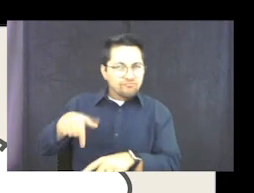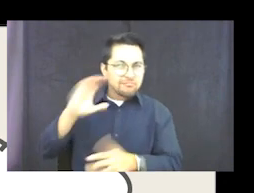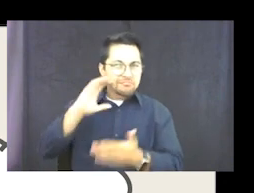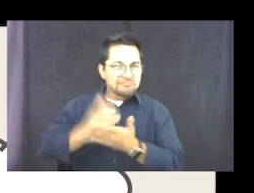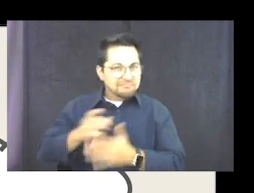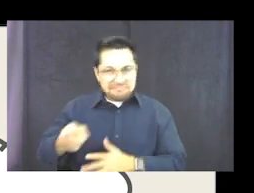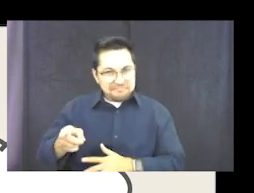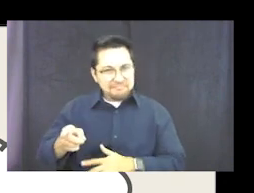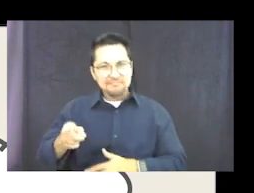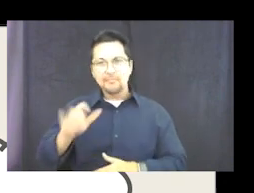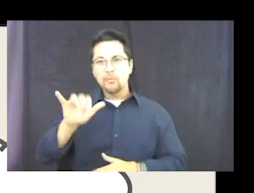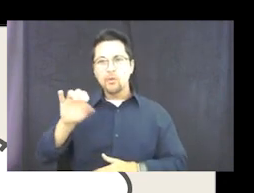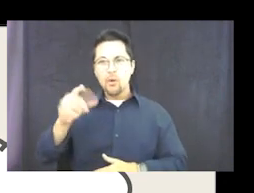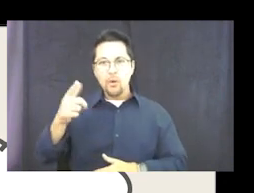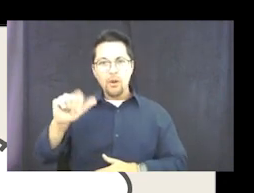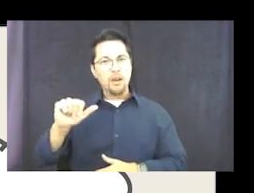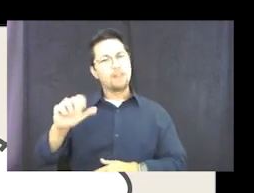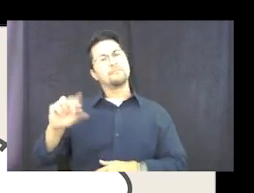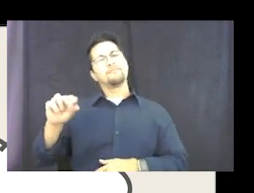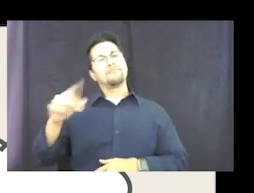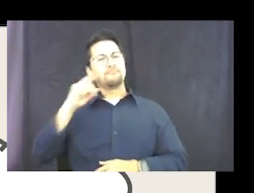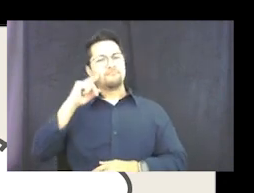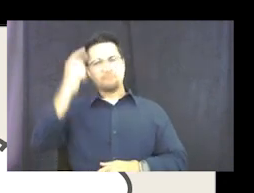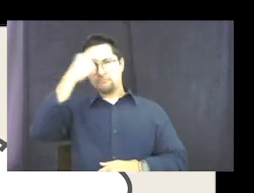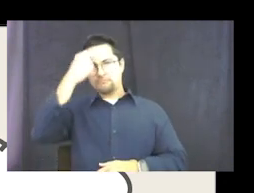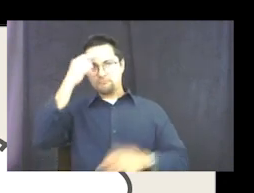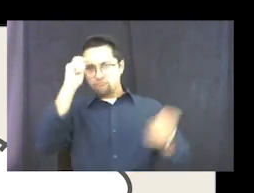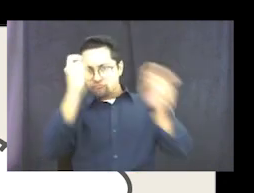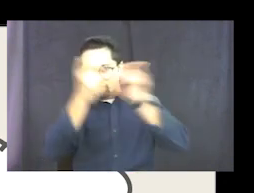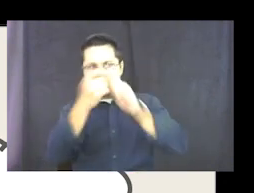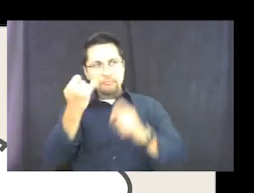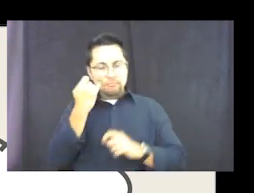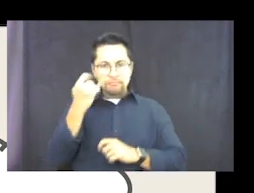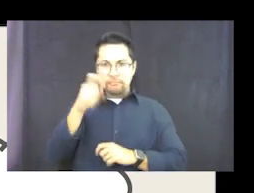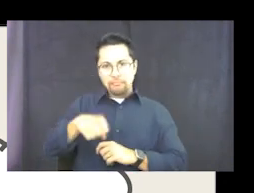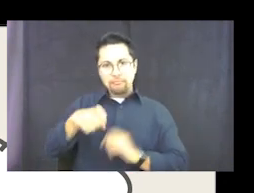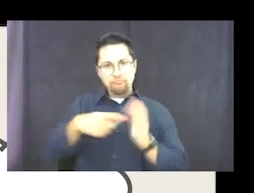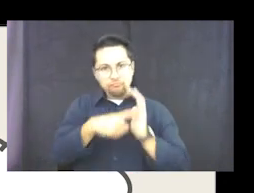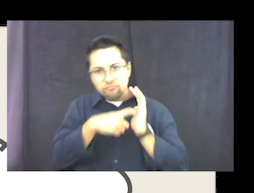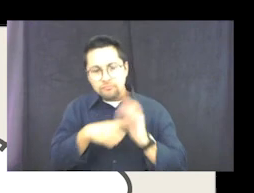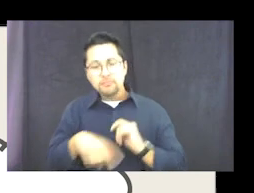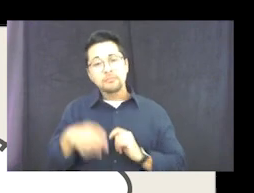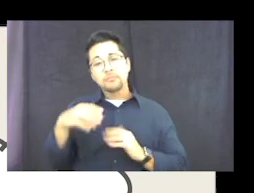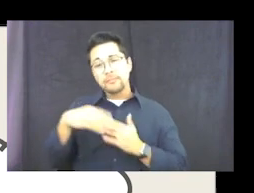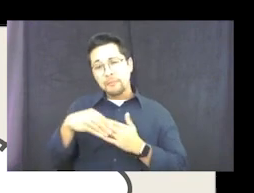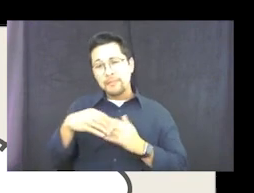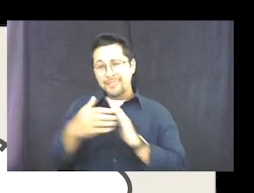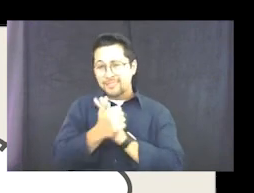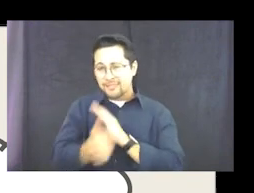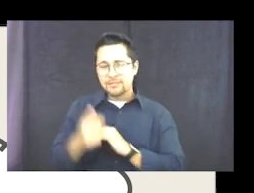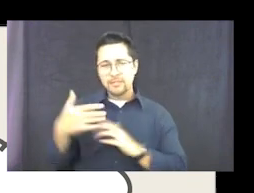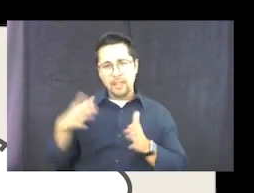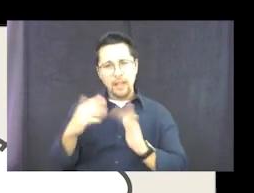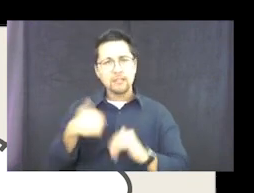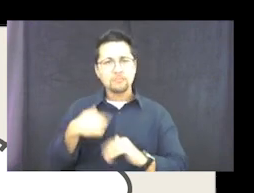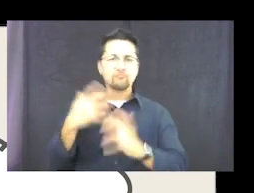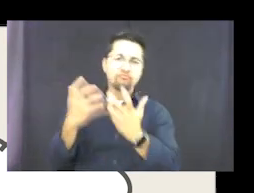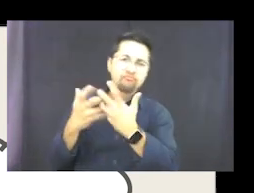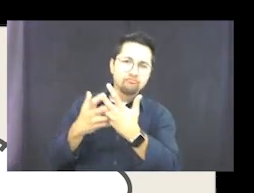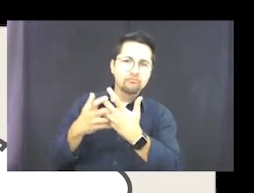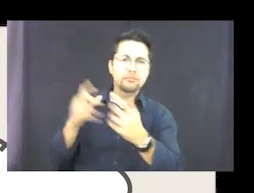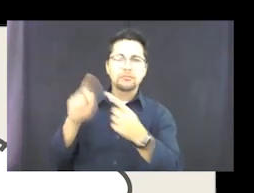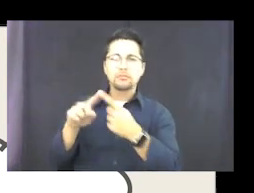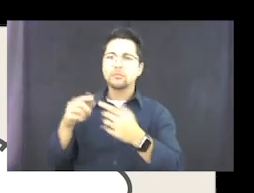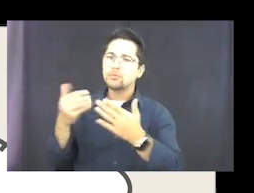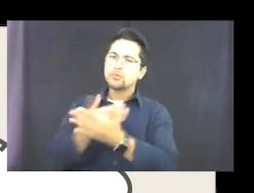of the screen. This means being able to change your thinking when it is needed. Flexibility is a skill that allows us to adapt to new situations